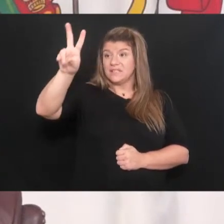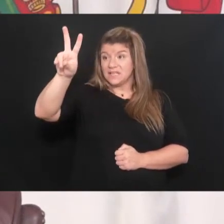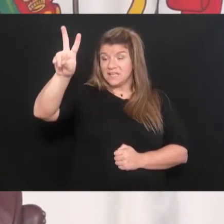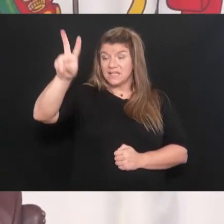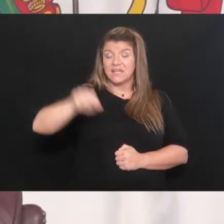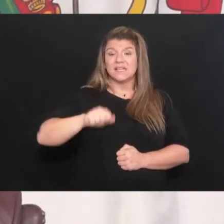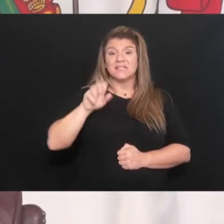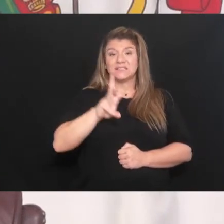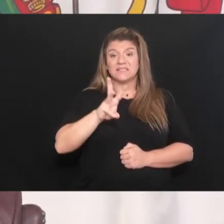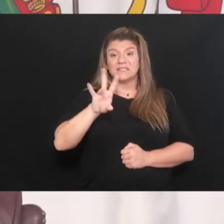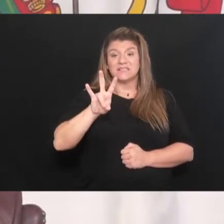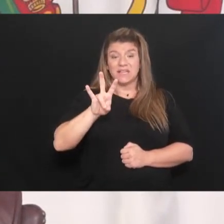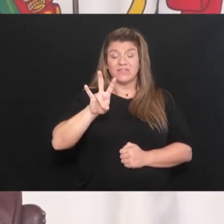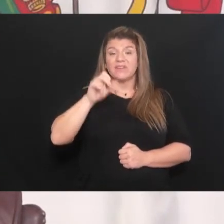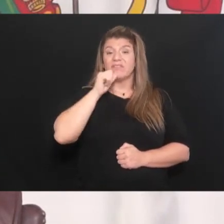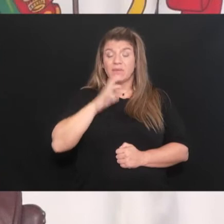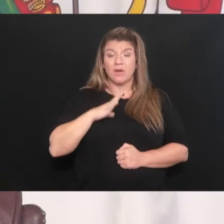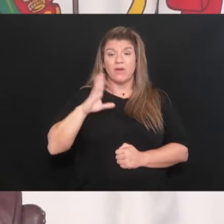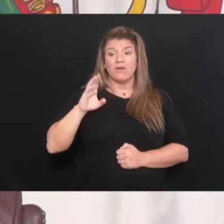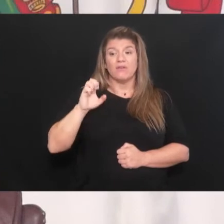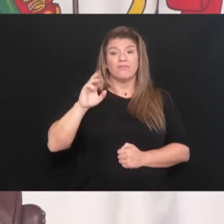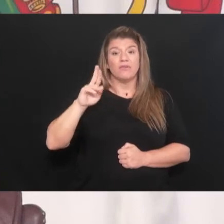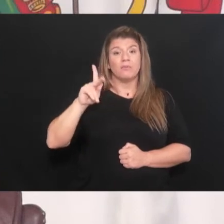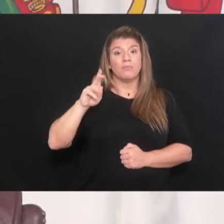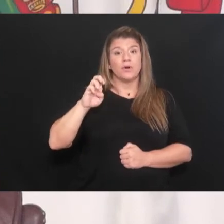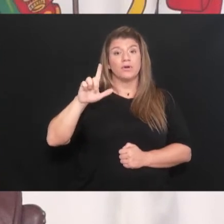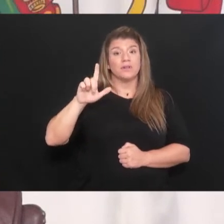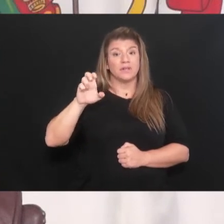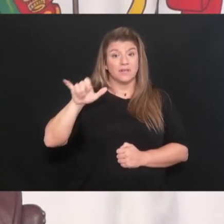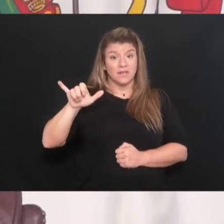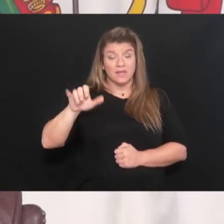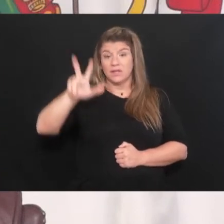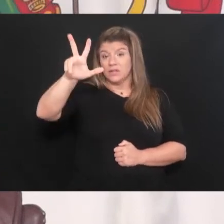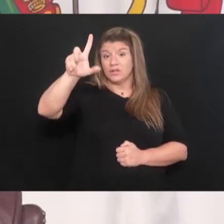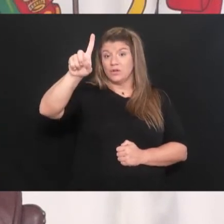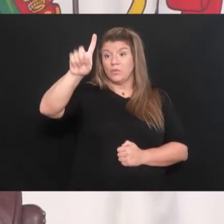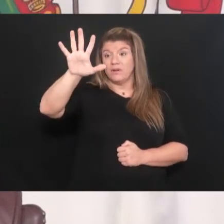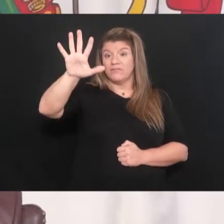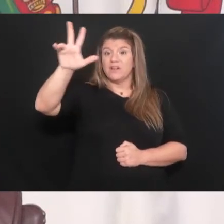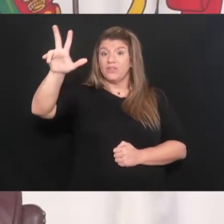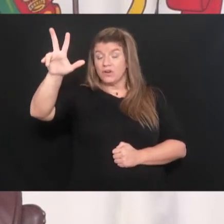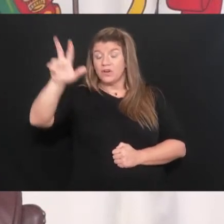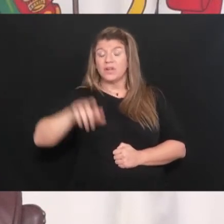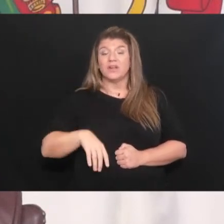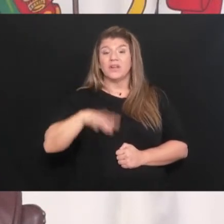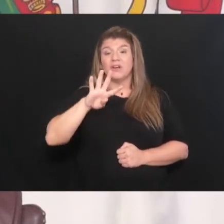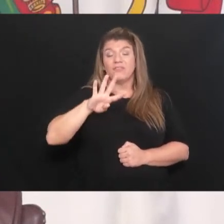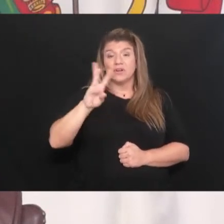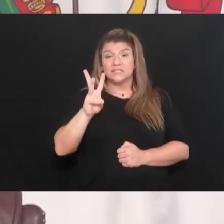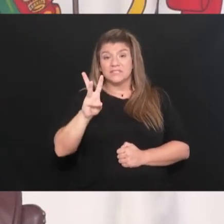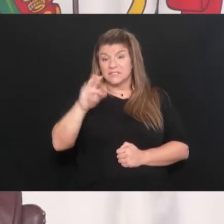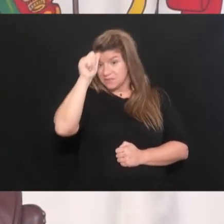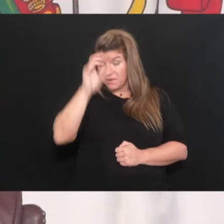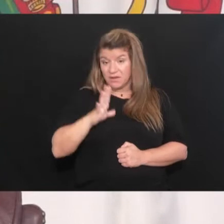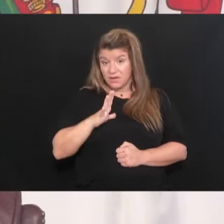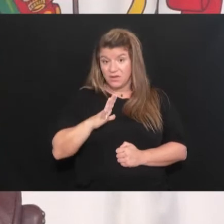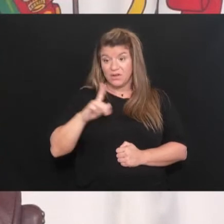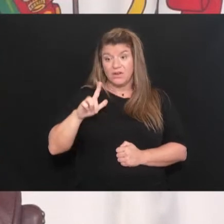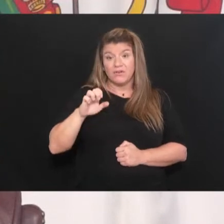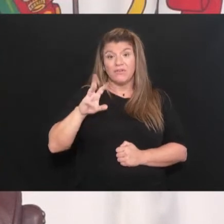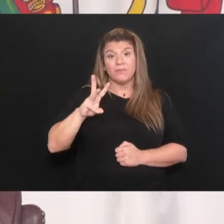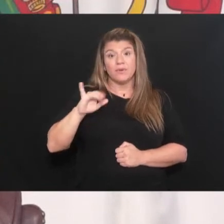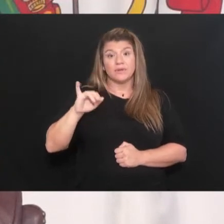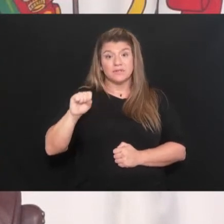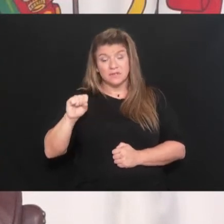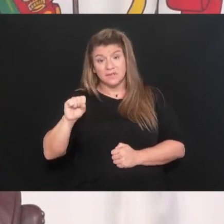death, a 67-year-old female from Berkeley County. Our 3,153rd death, a 46-year-old male from Lewis